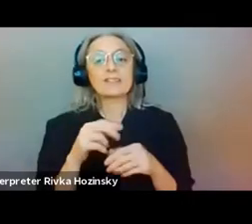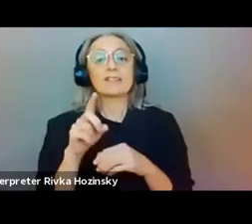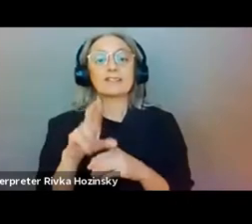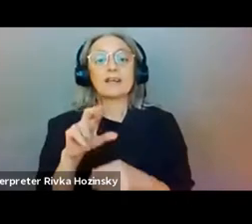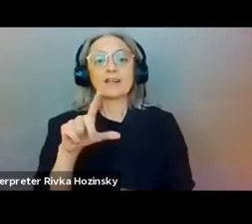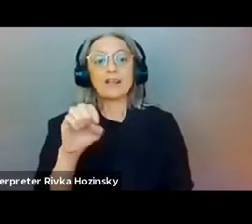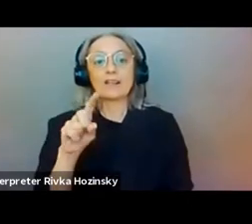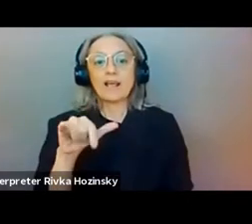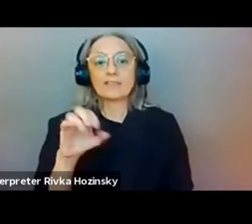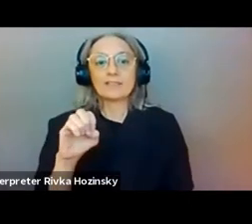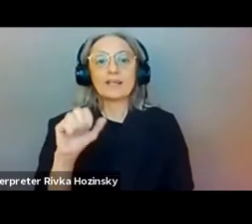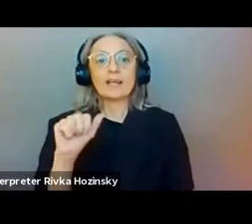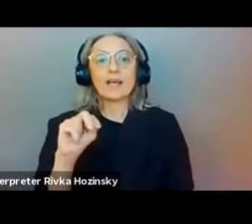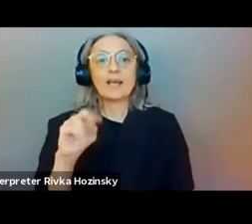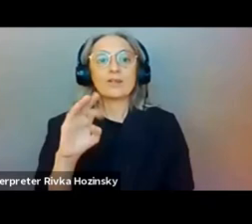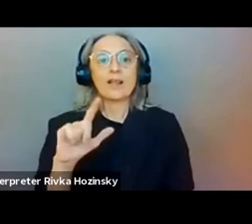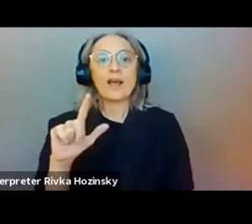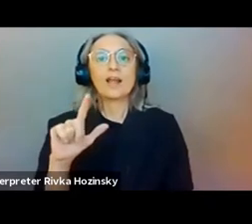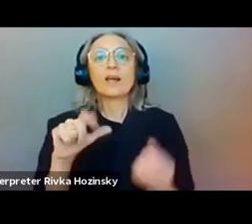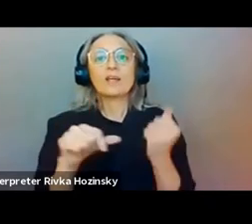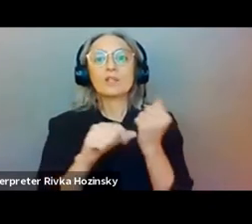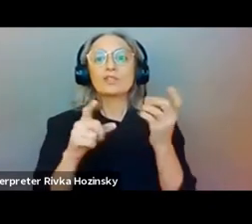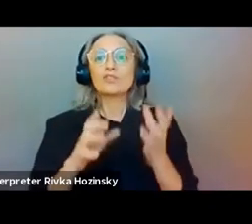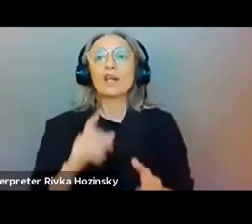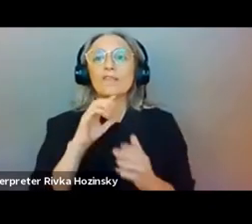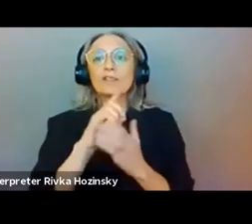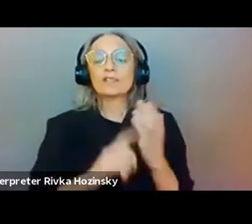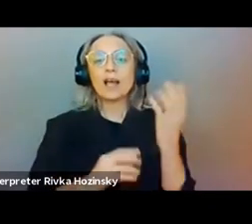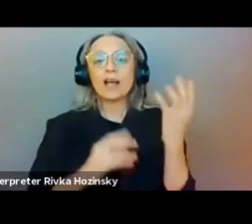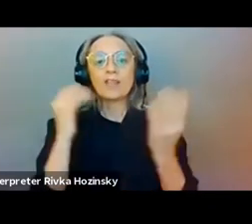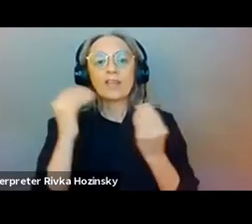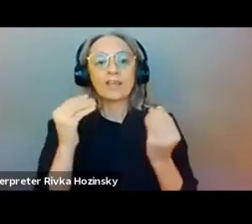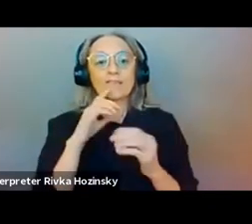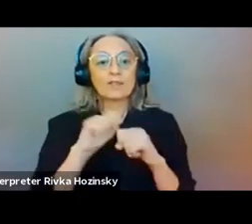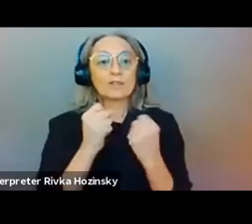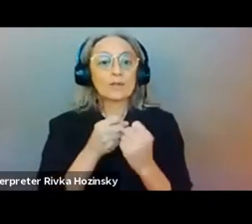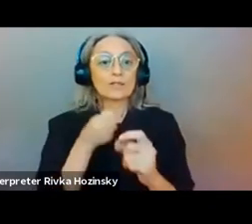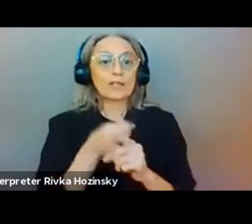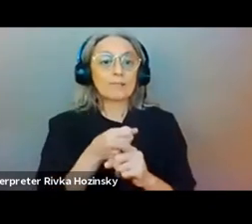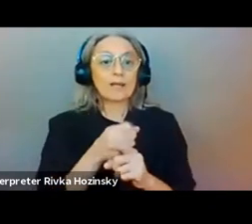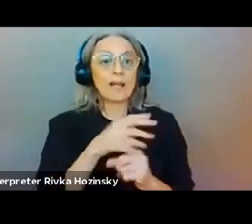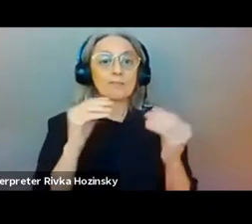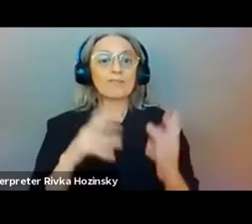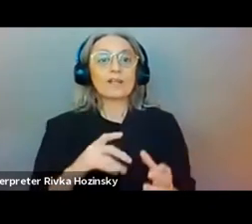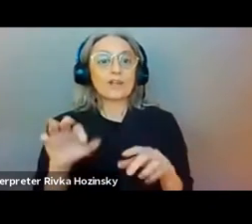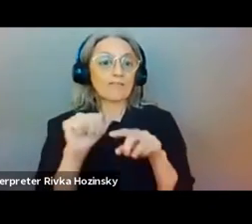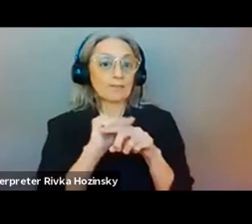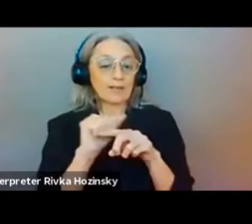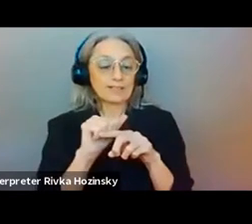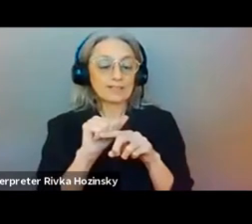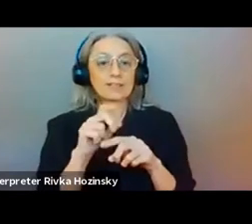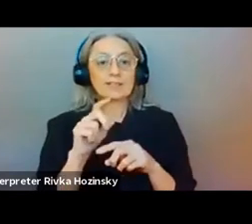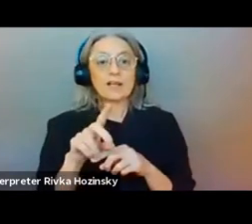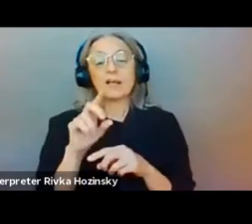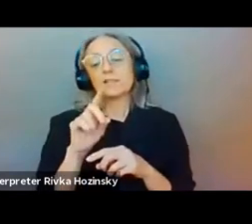Dr. Lesley-Ann Noel, who is the Associate Director of Design Thinking for Social Impact and Professor of Practice. Dr.